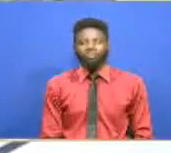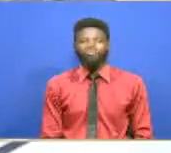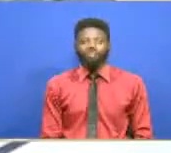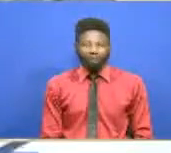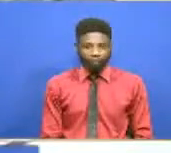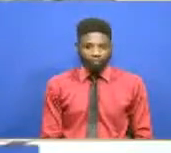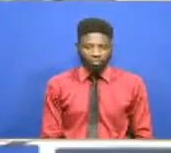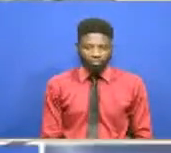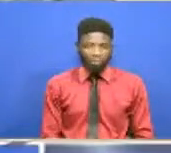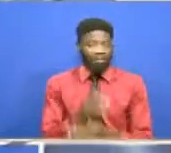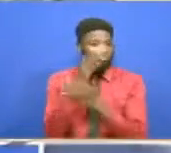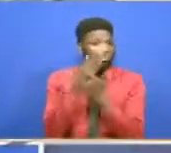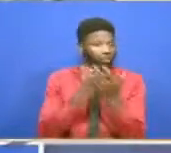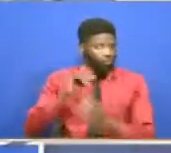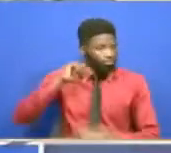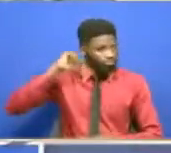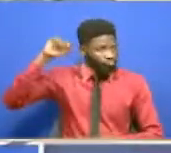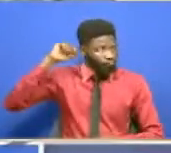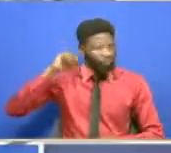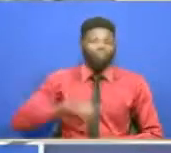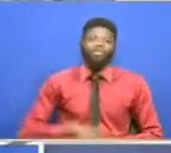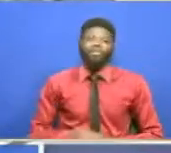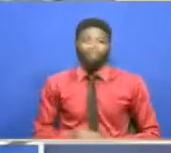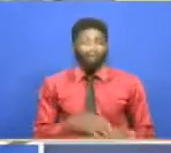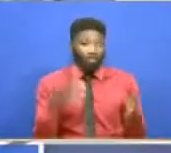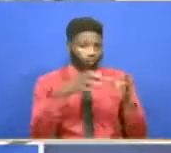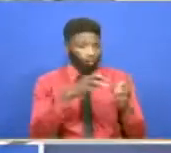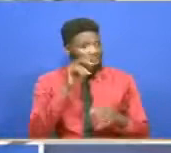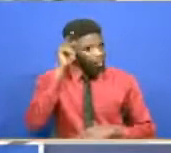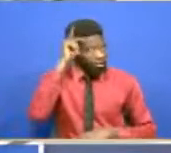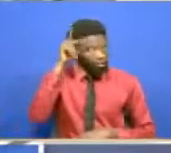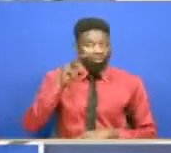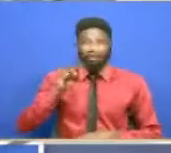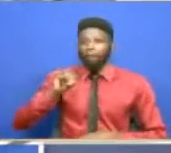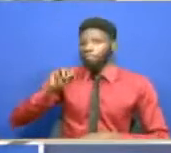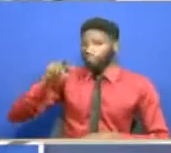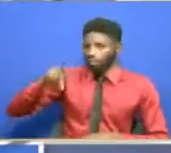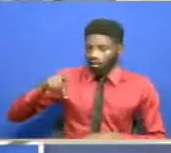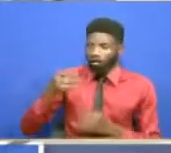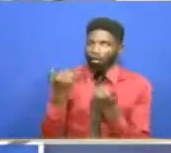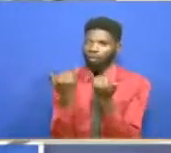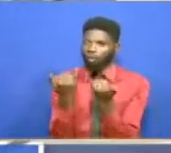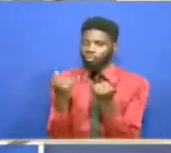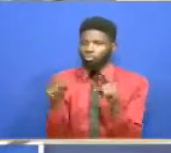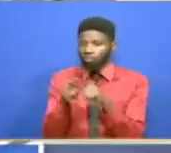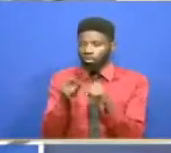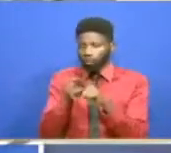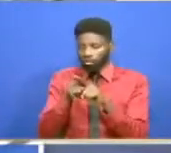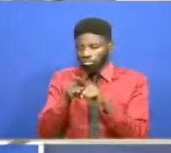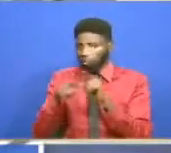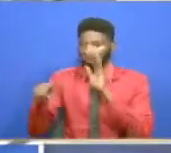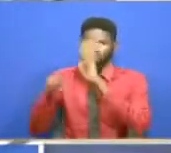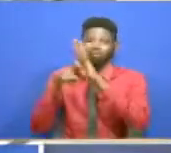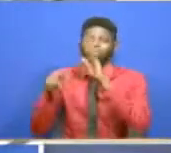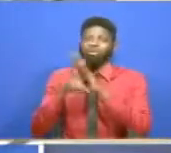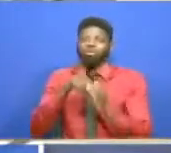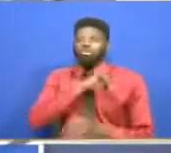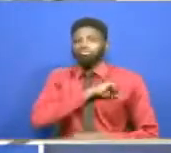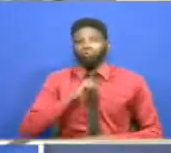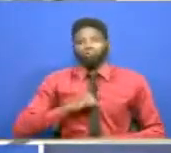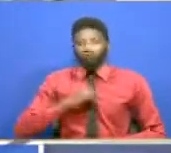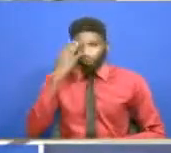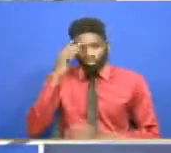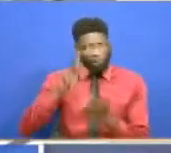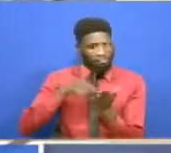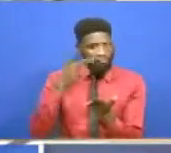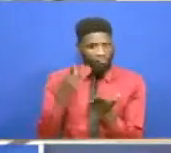Now on to some politics. A section of Kiambu MPs have hit out at the Senate for failing to resolve the revenue